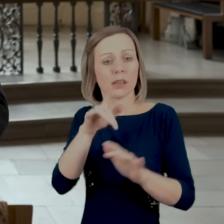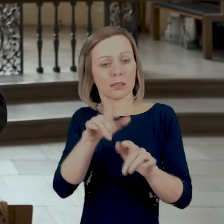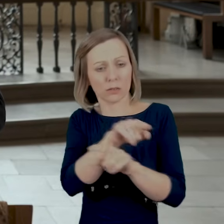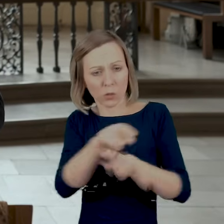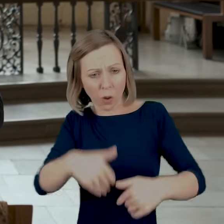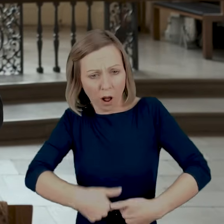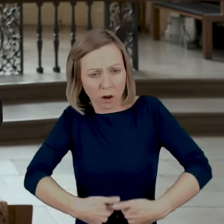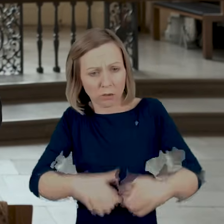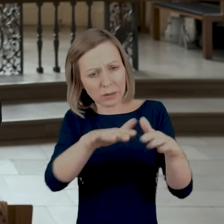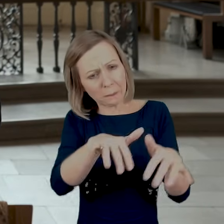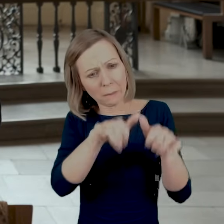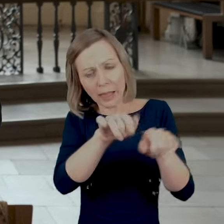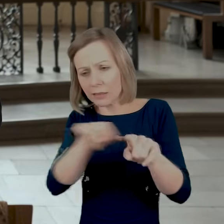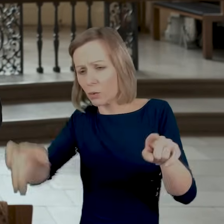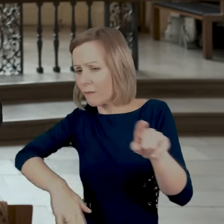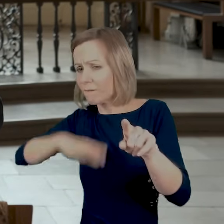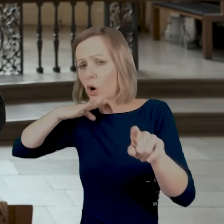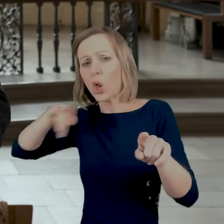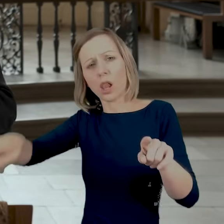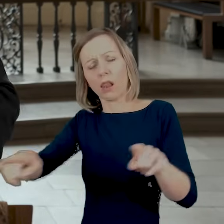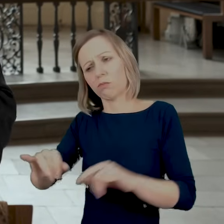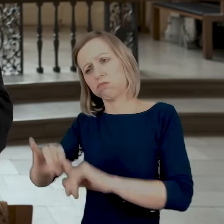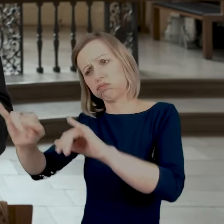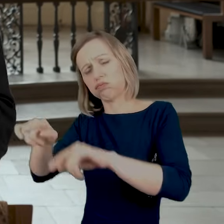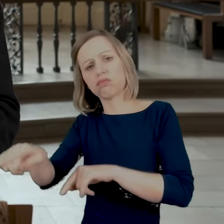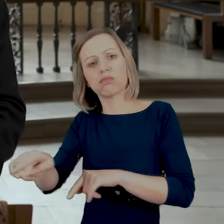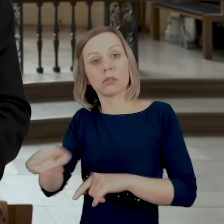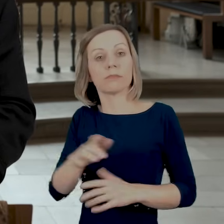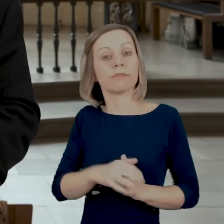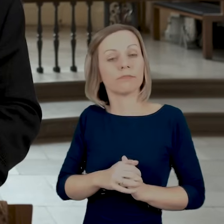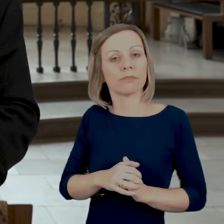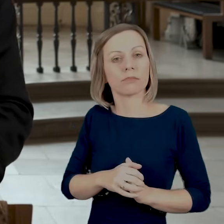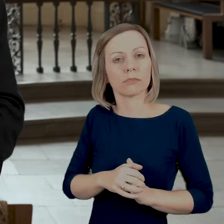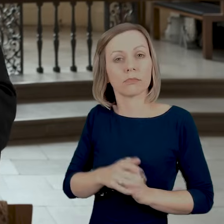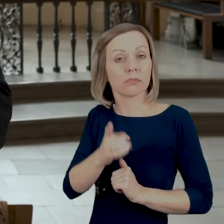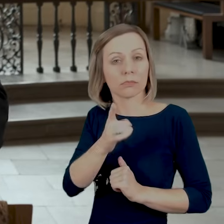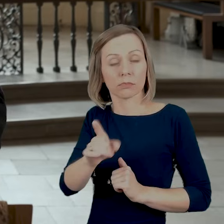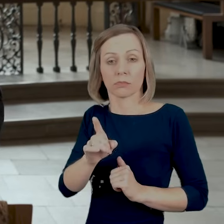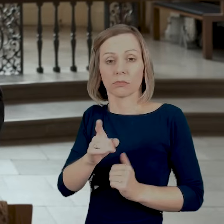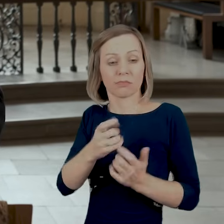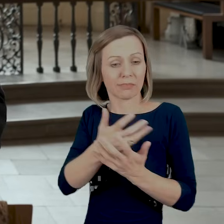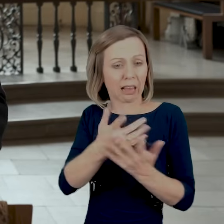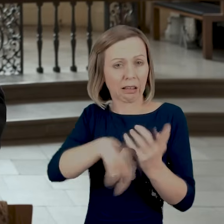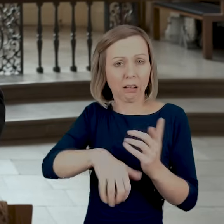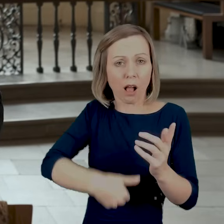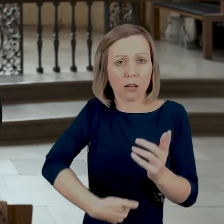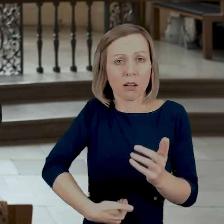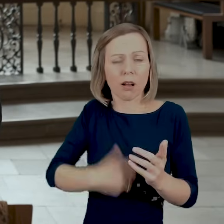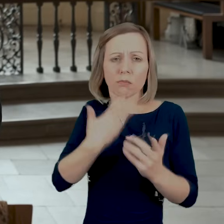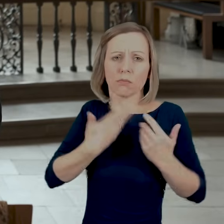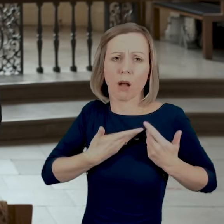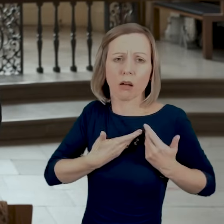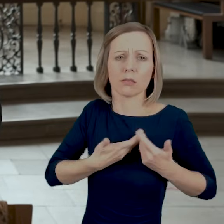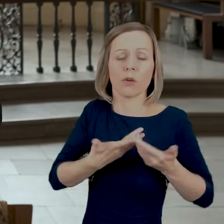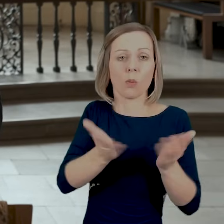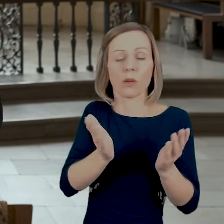said, "Blessed are you hungry, but woe to you who are full." Open your heart to any whose lives are shrouded